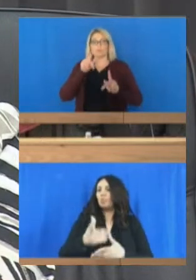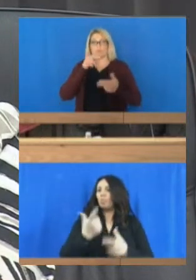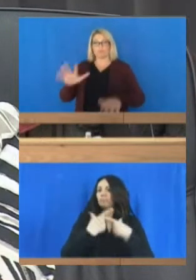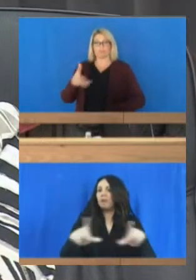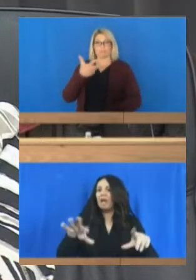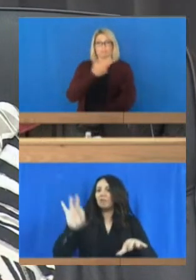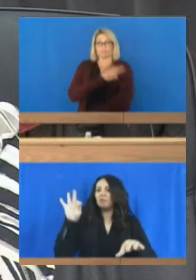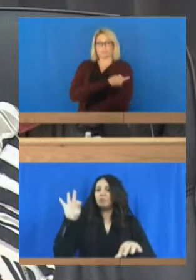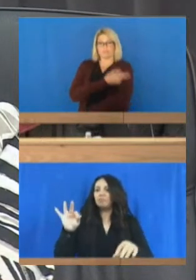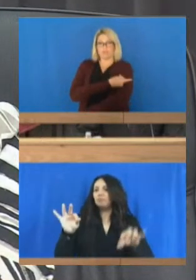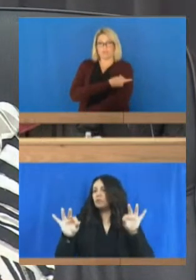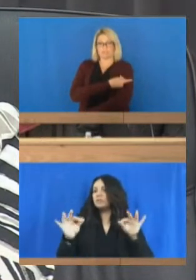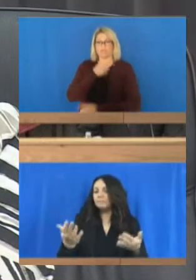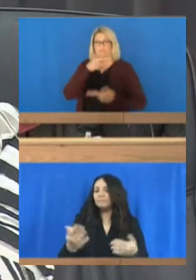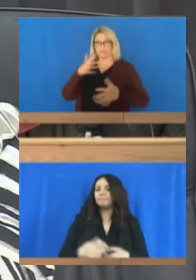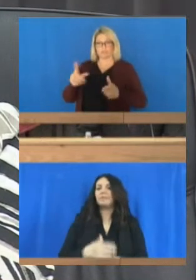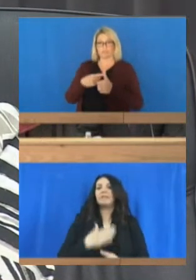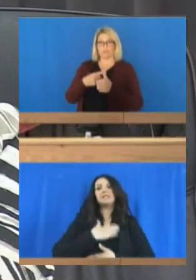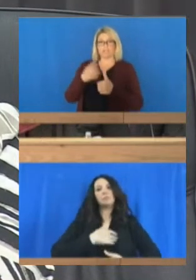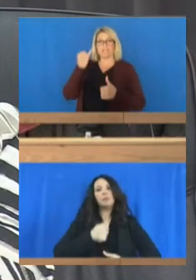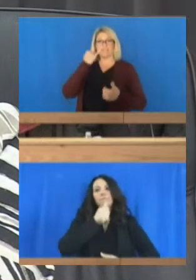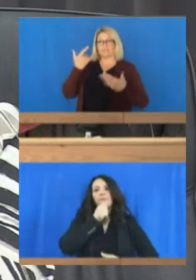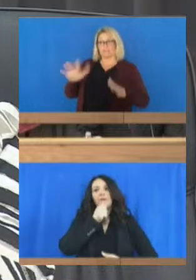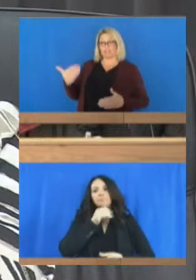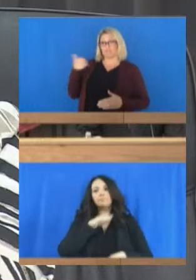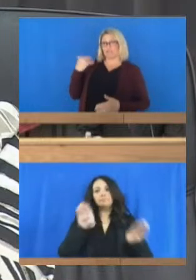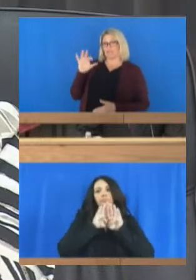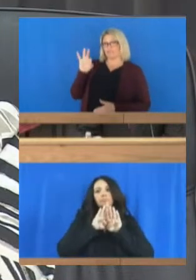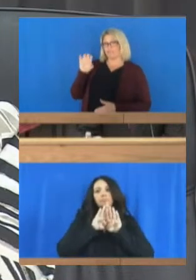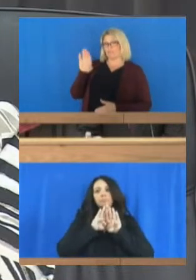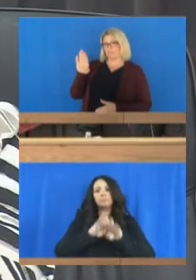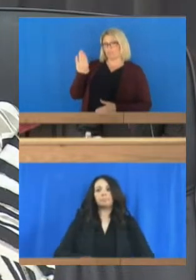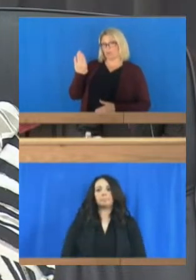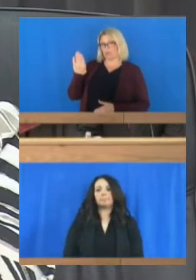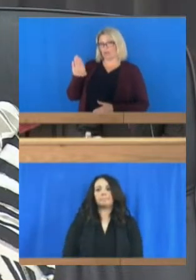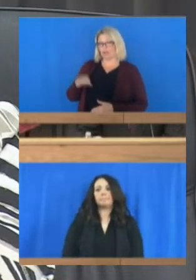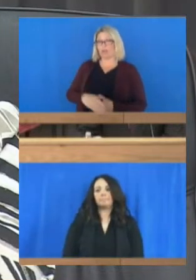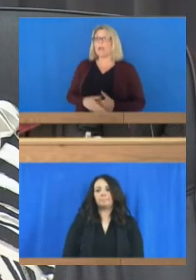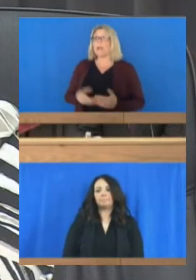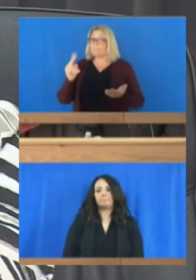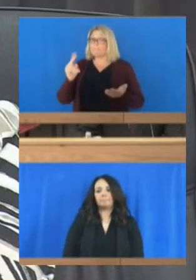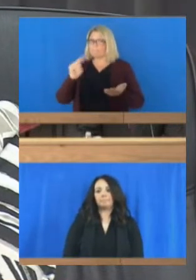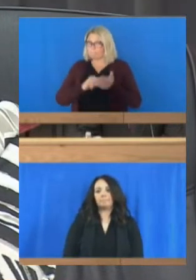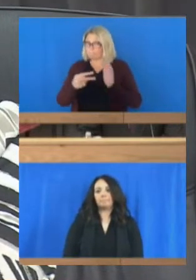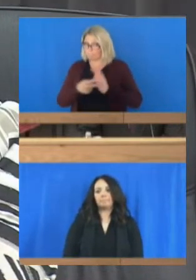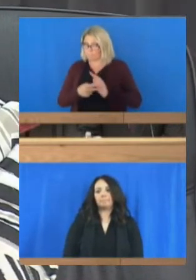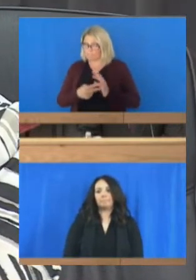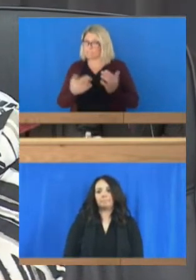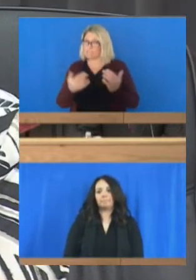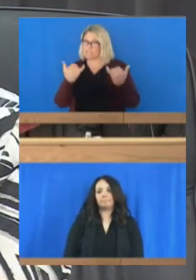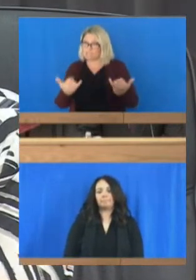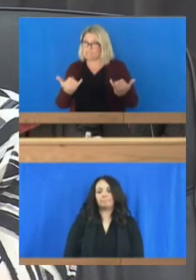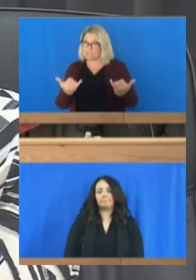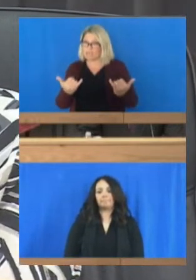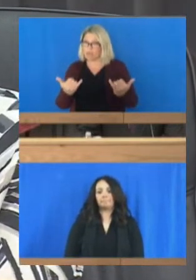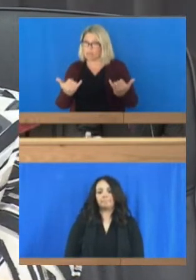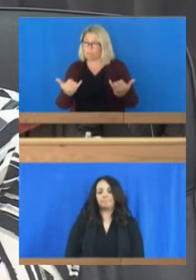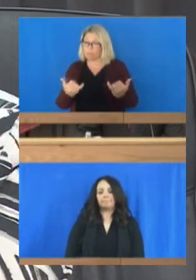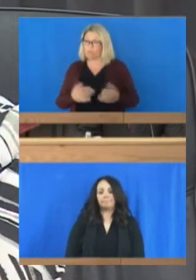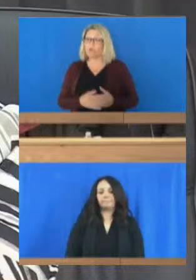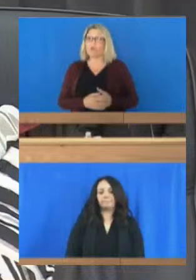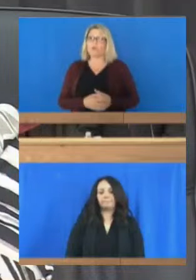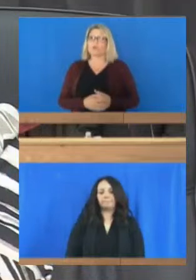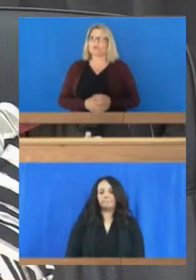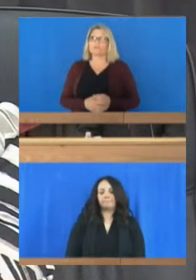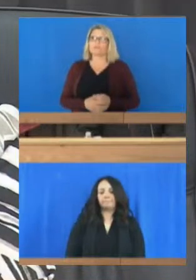of that particular facility in general. And to protect confidentiality, I can't speak about specific